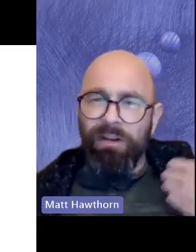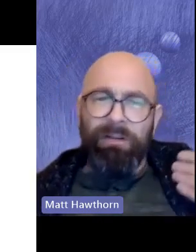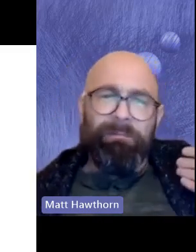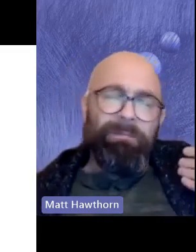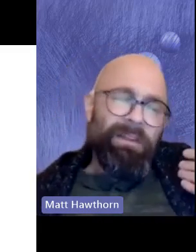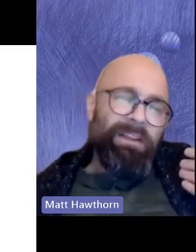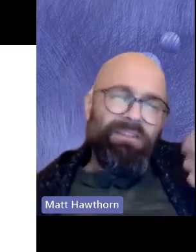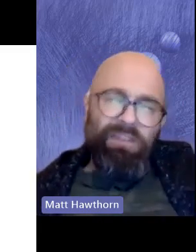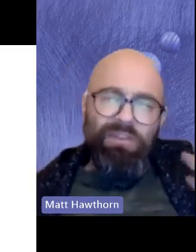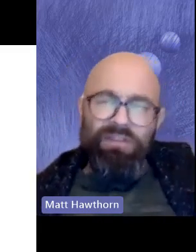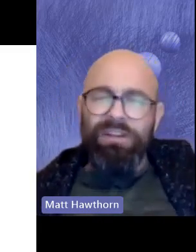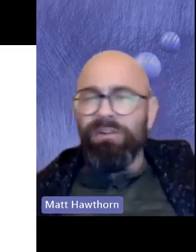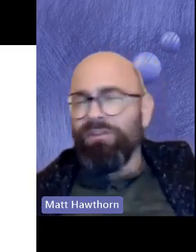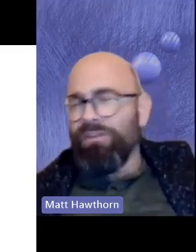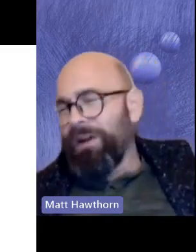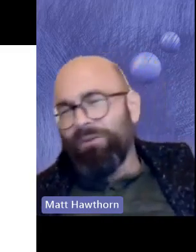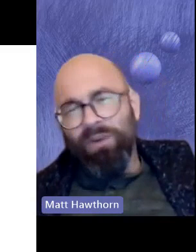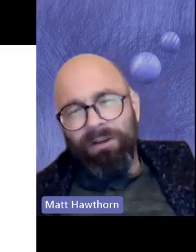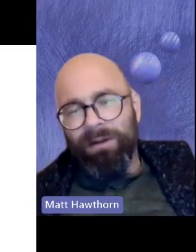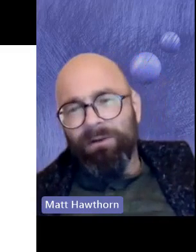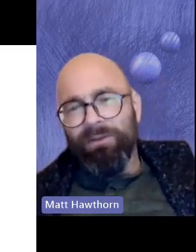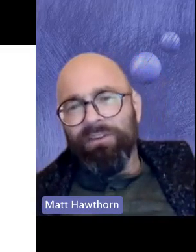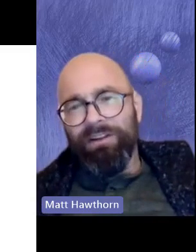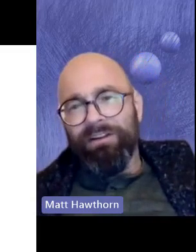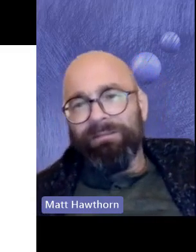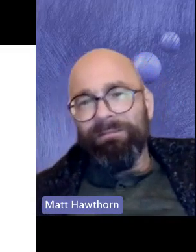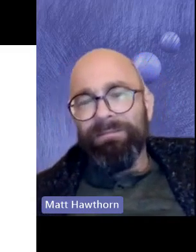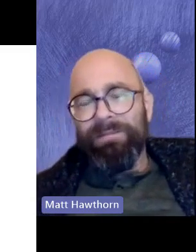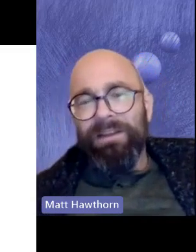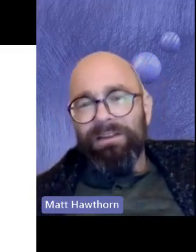of, it's usually used as a way of talking about